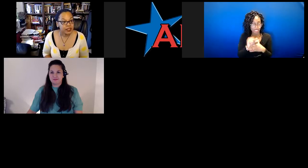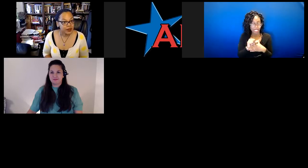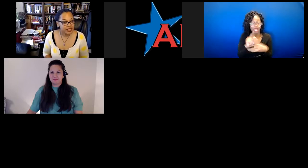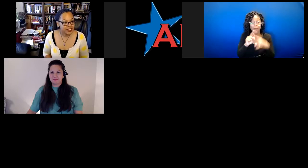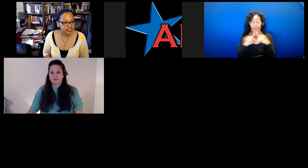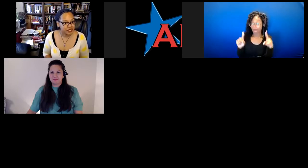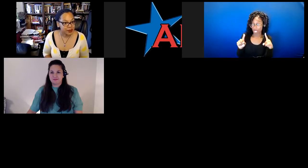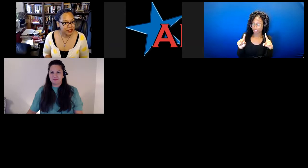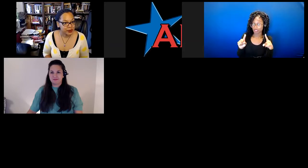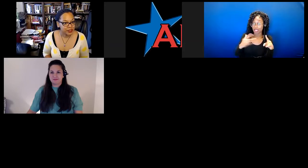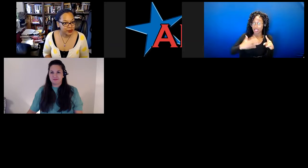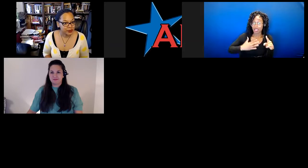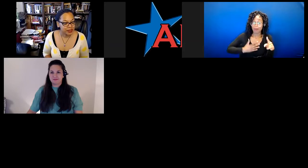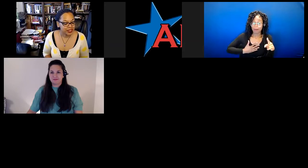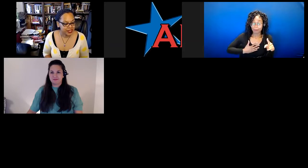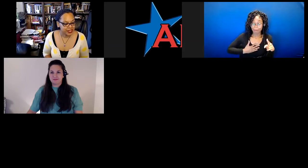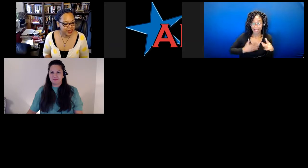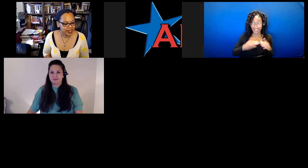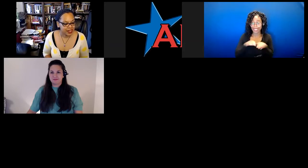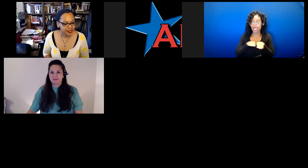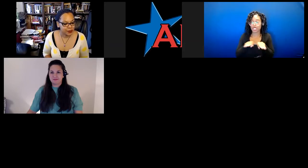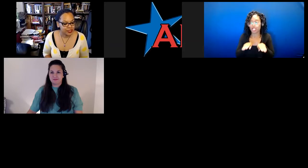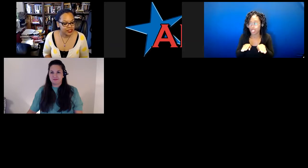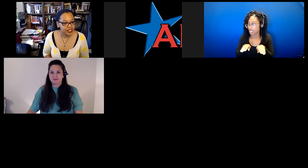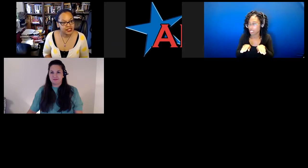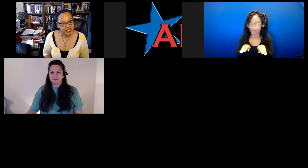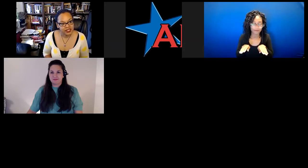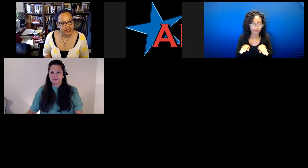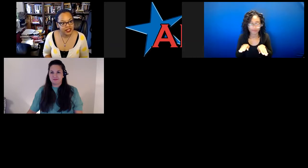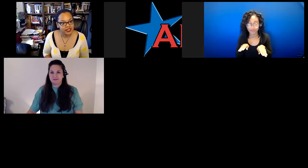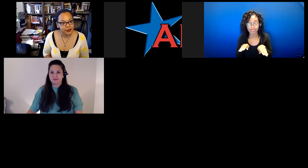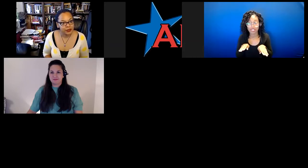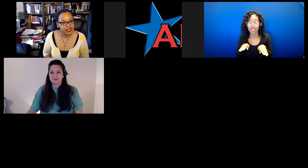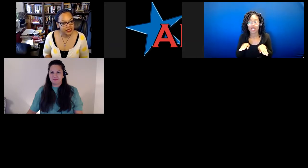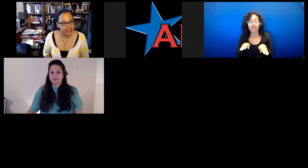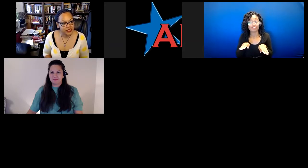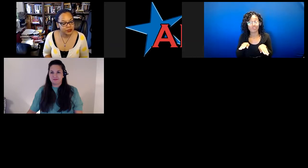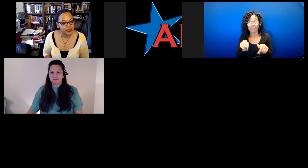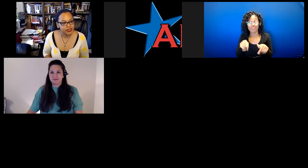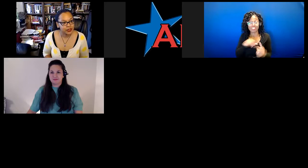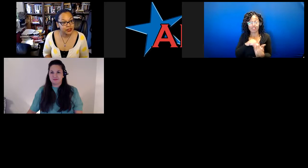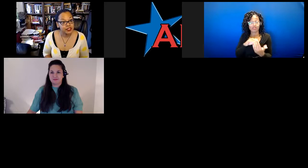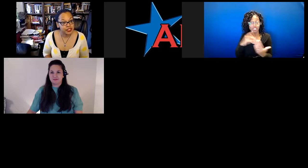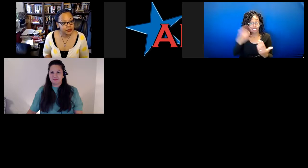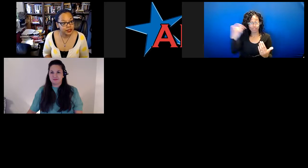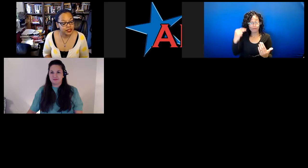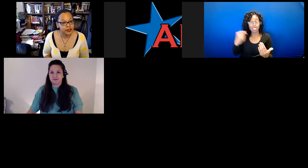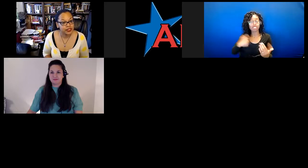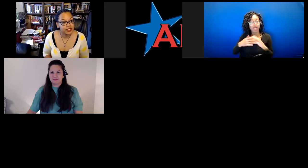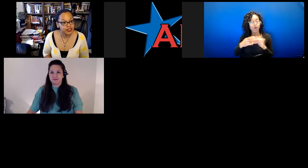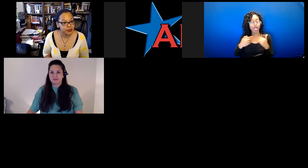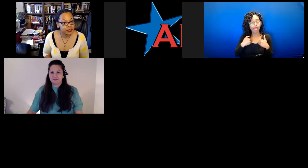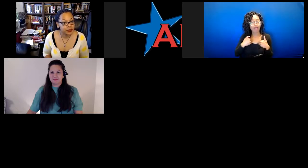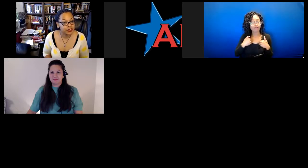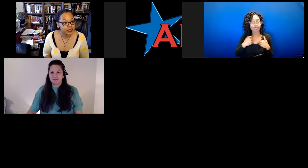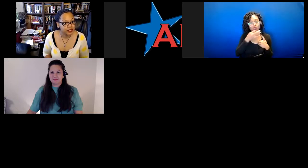being at my intersection in a primarily white school, I was not seen as someone who had a psychiatric disability or onset of one. I was seen